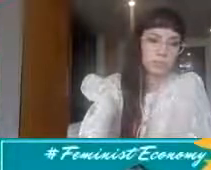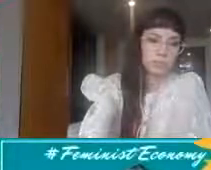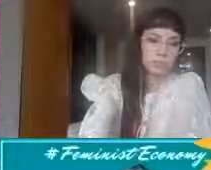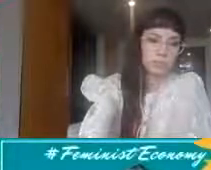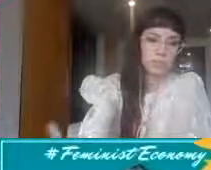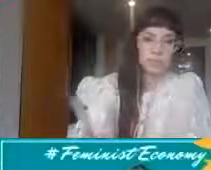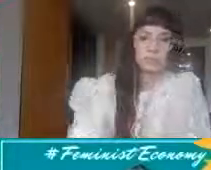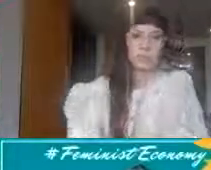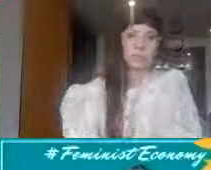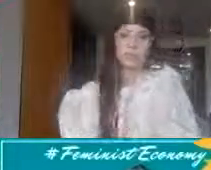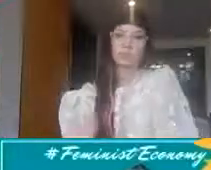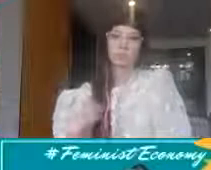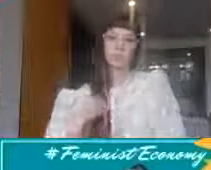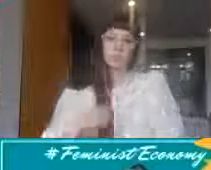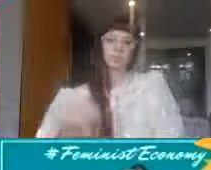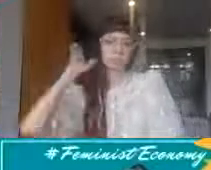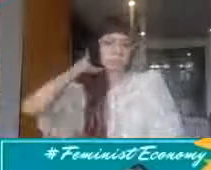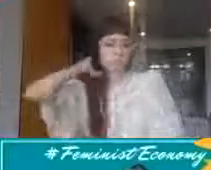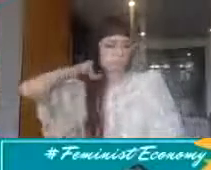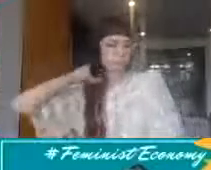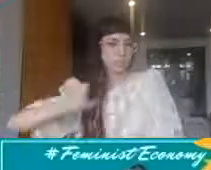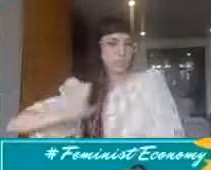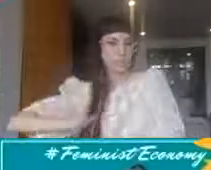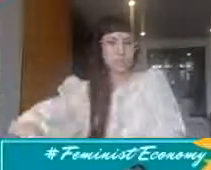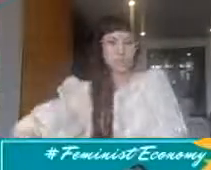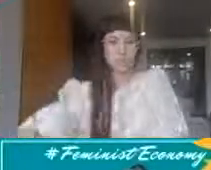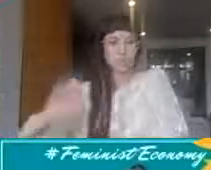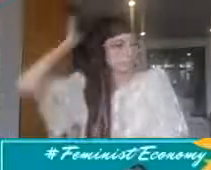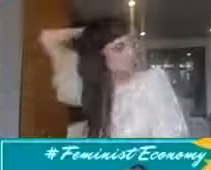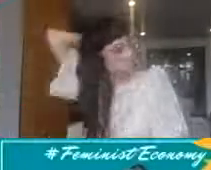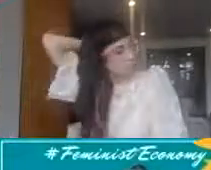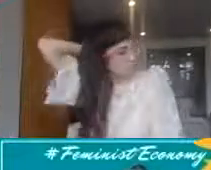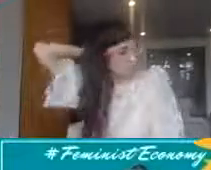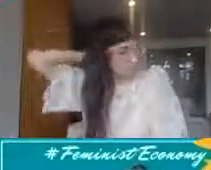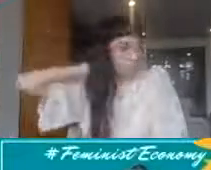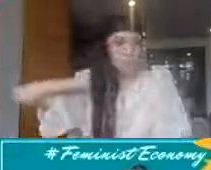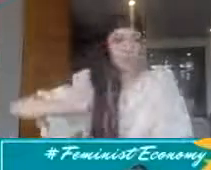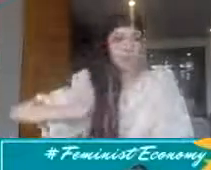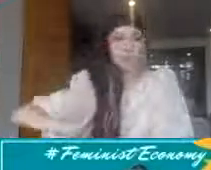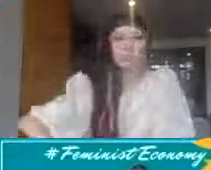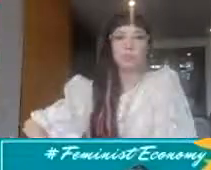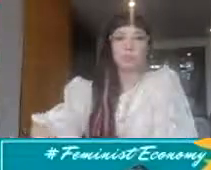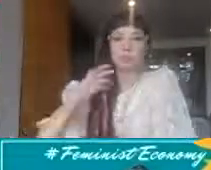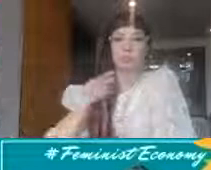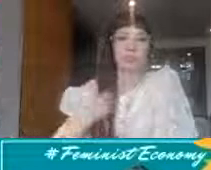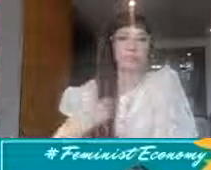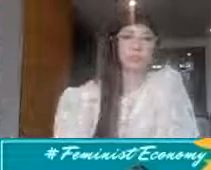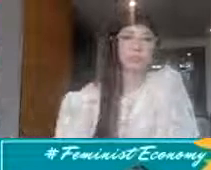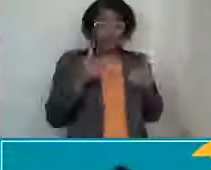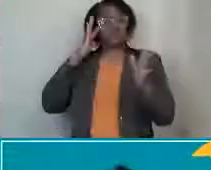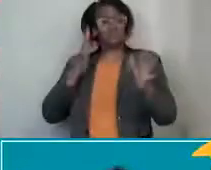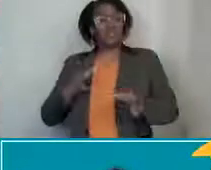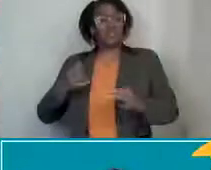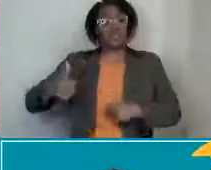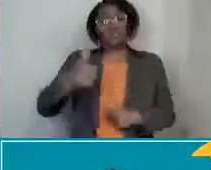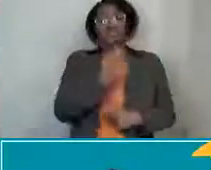protect our planet. So we want to build a feminist economy that lifts up bodily autonomy, self-determination,